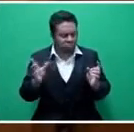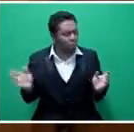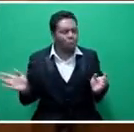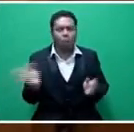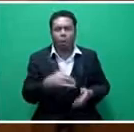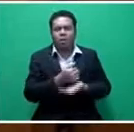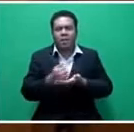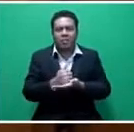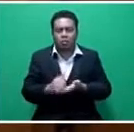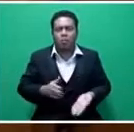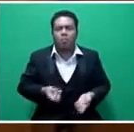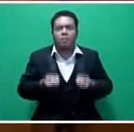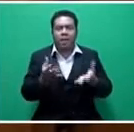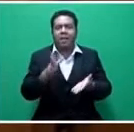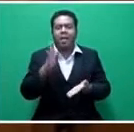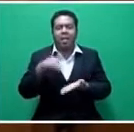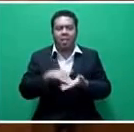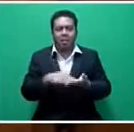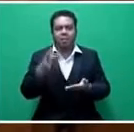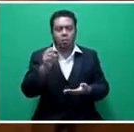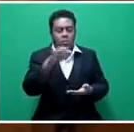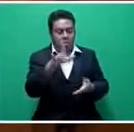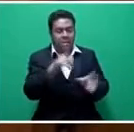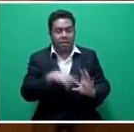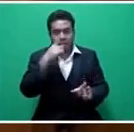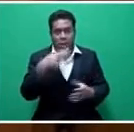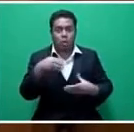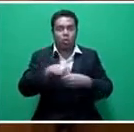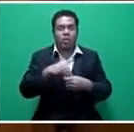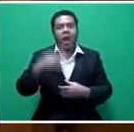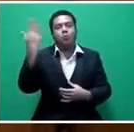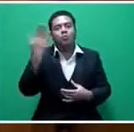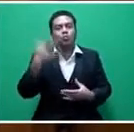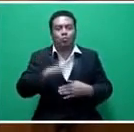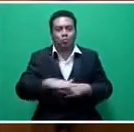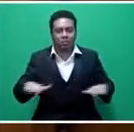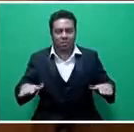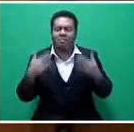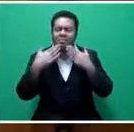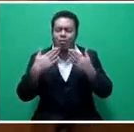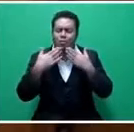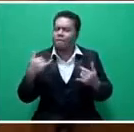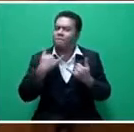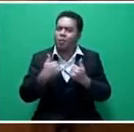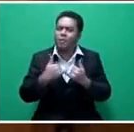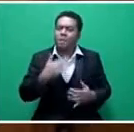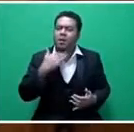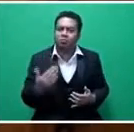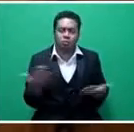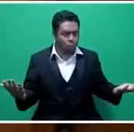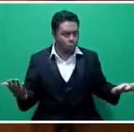taken action to provide help to our young Fijians during this pandemic, including our school children. So thank you very much for all your helping